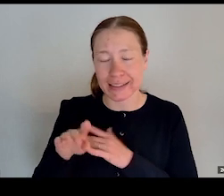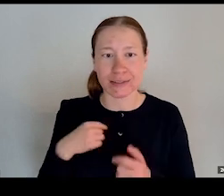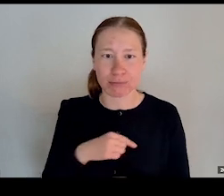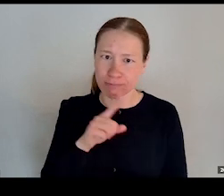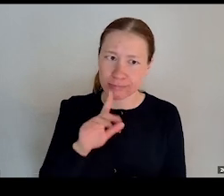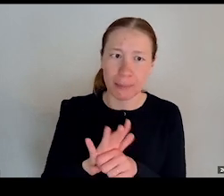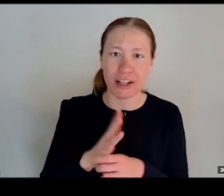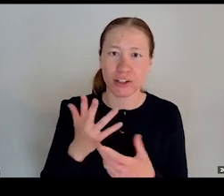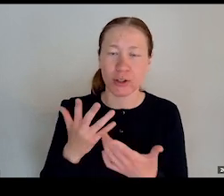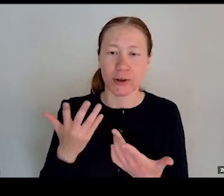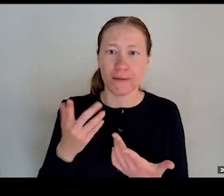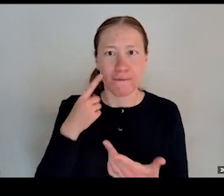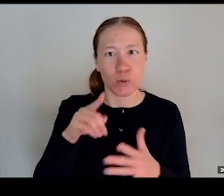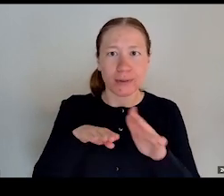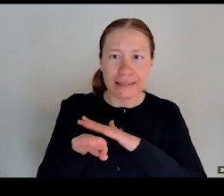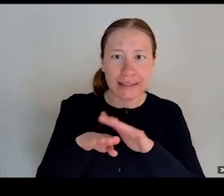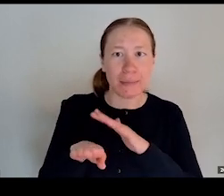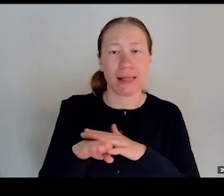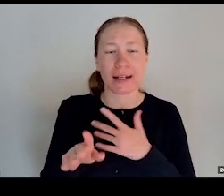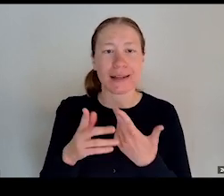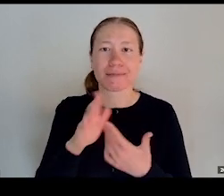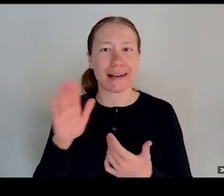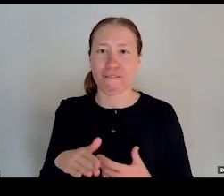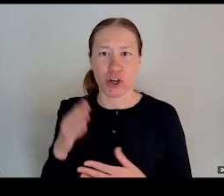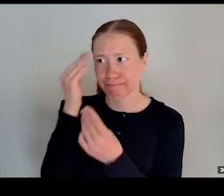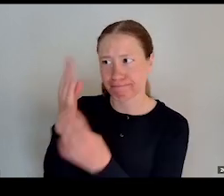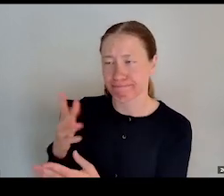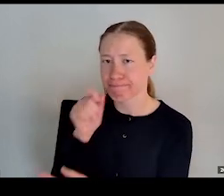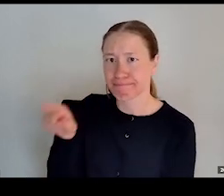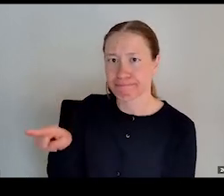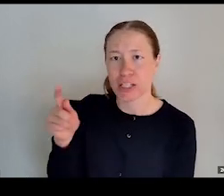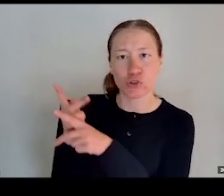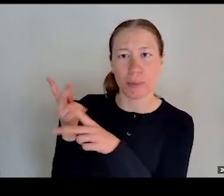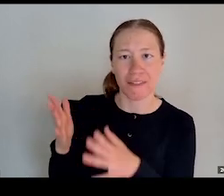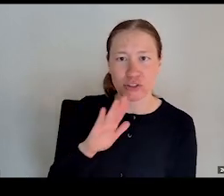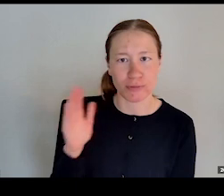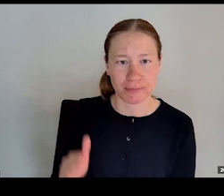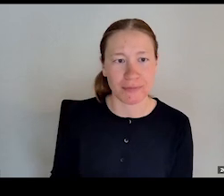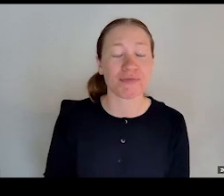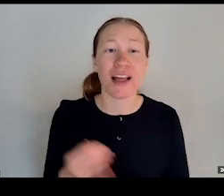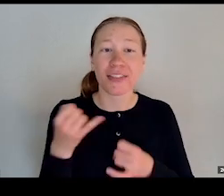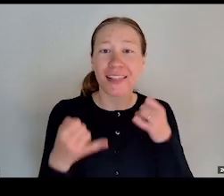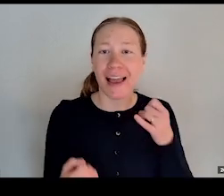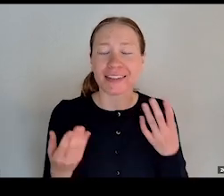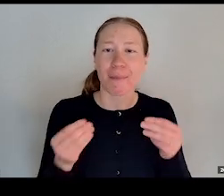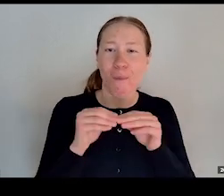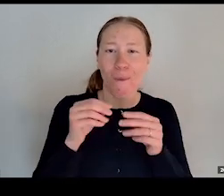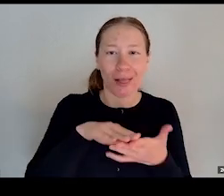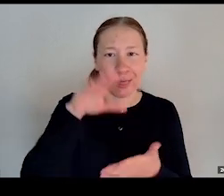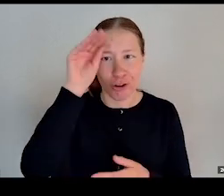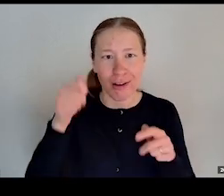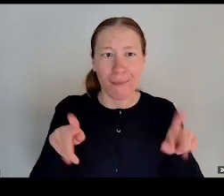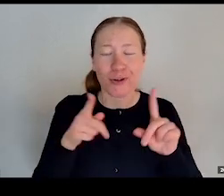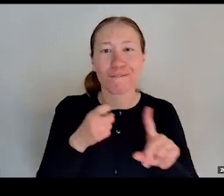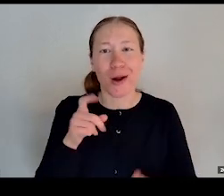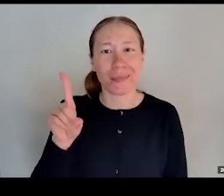is never shared with supervisors. And then the last slide with resources is more learning opportunities from the Disability Equity